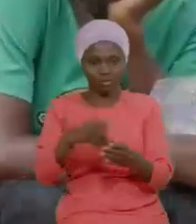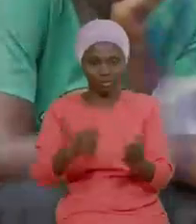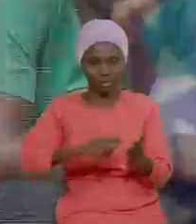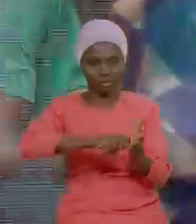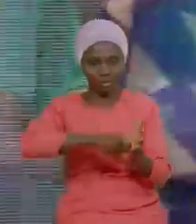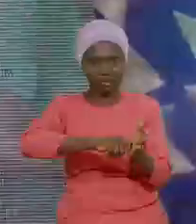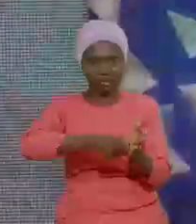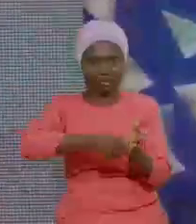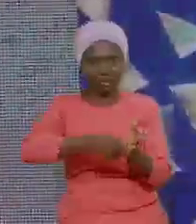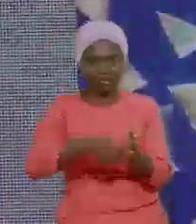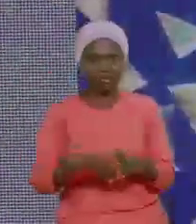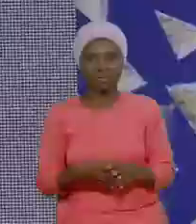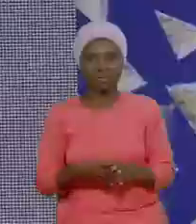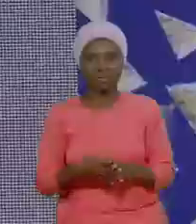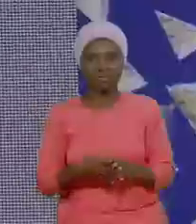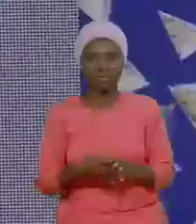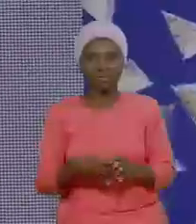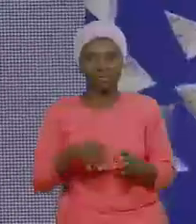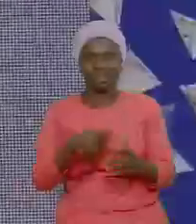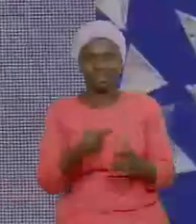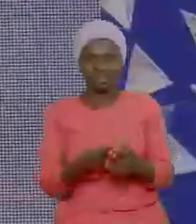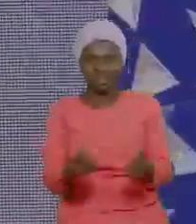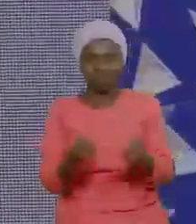la clé. The thing is, the jacking.